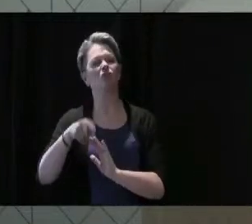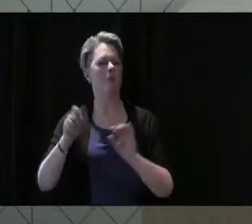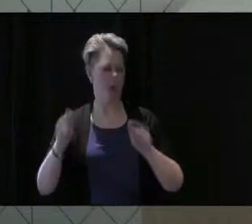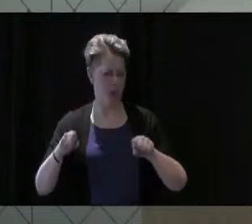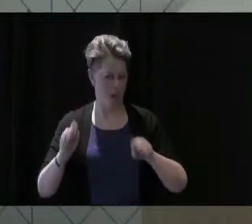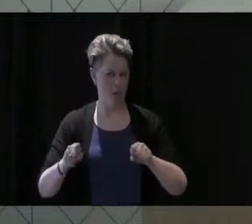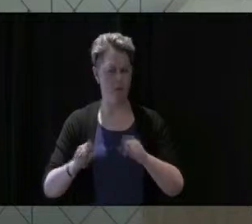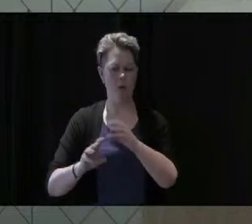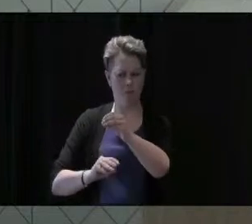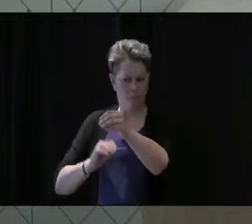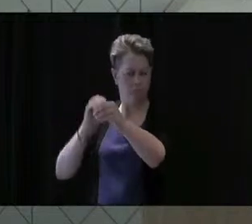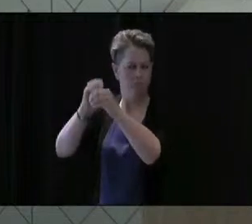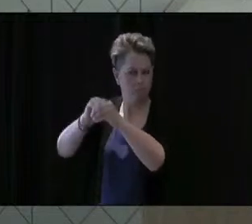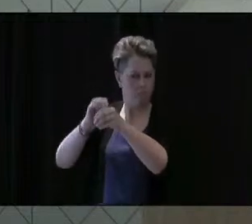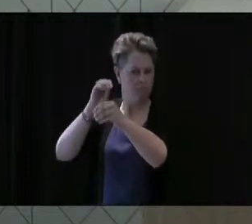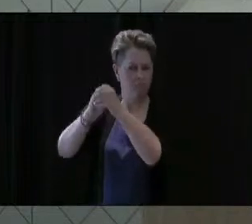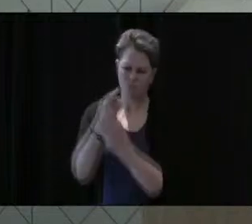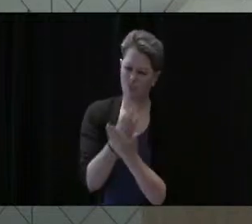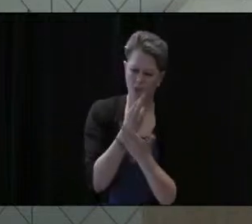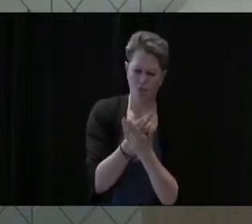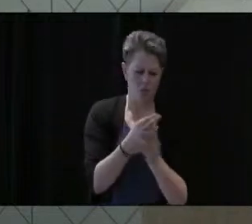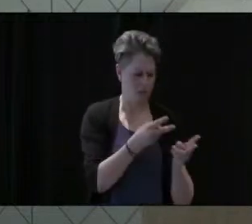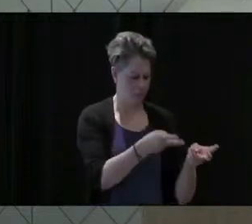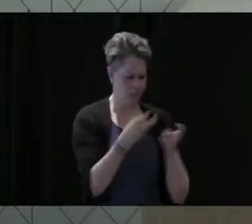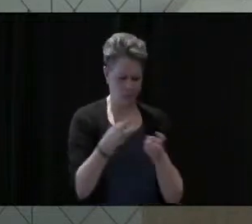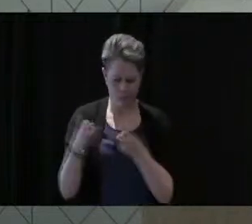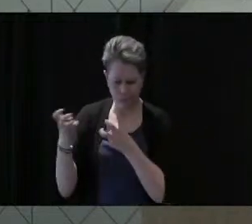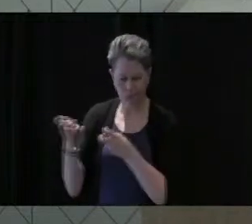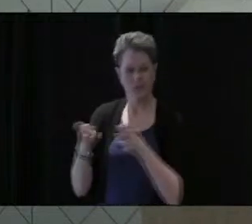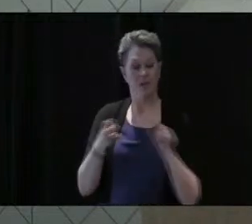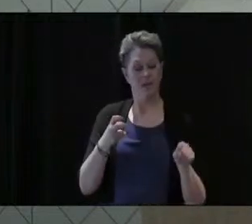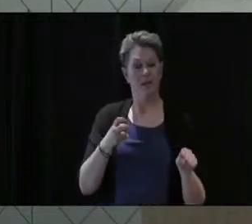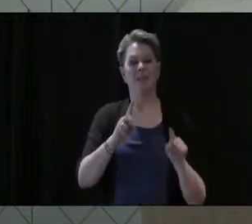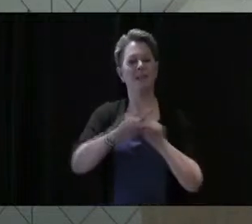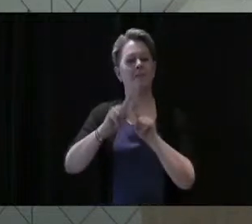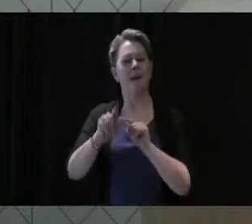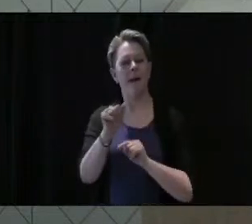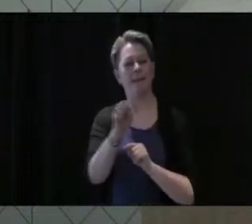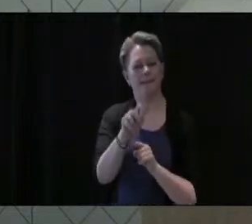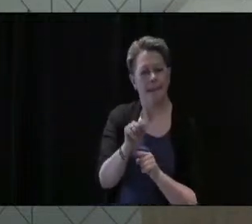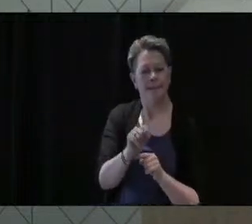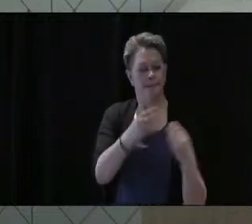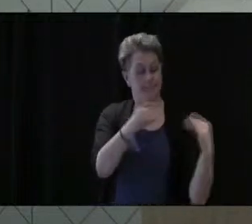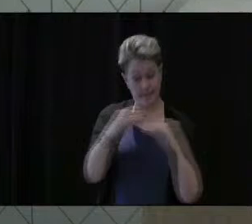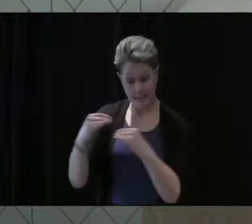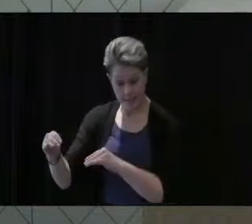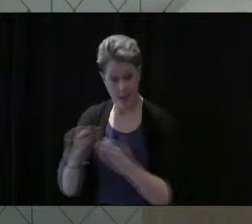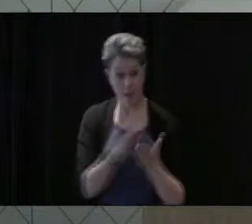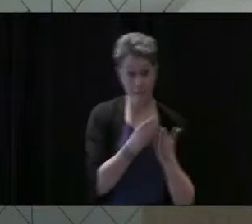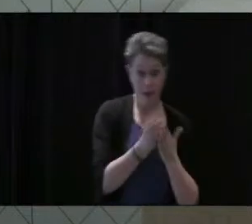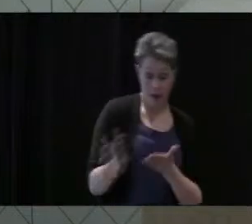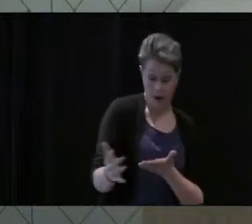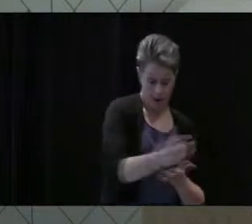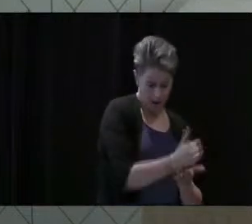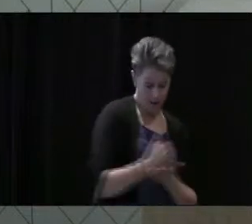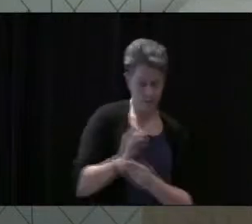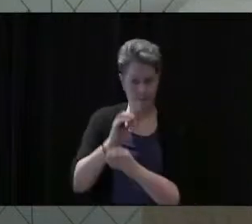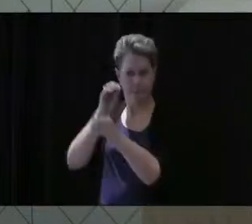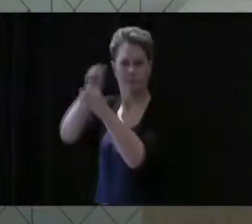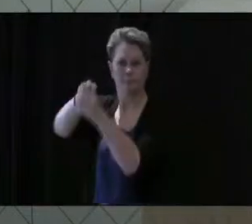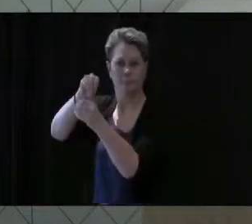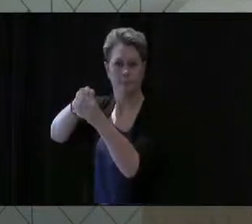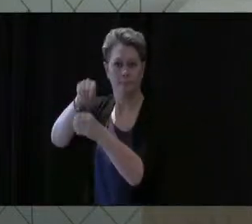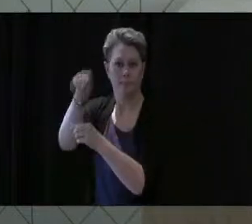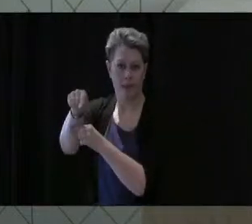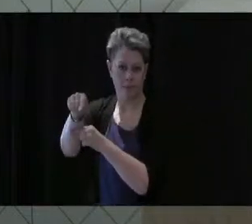put significant resources from the reprofiling of assets such as that into the future fund. And that fund